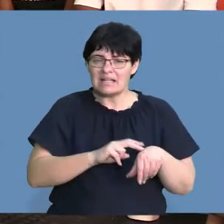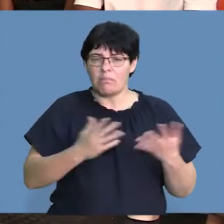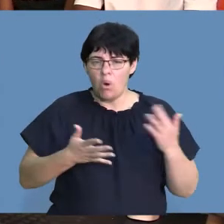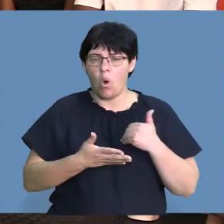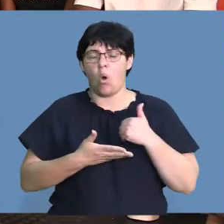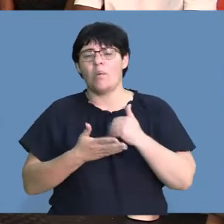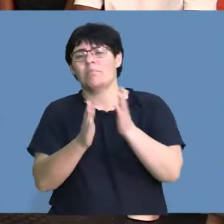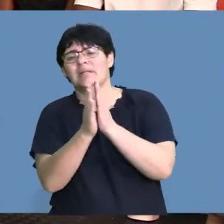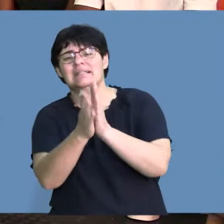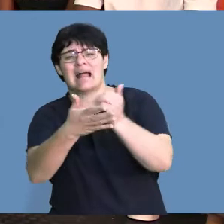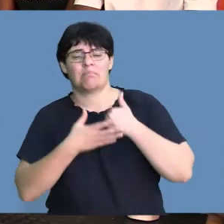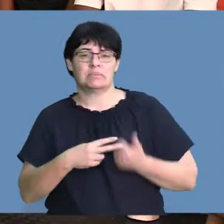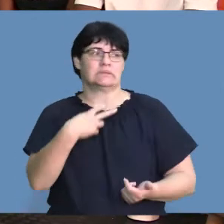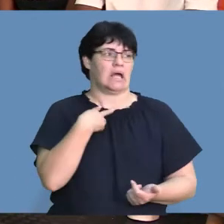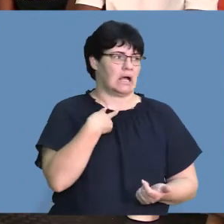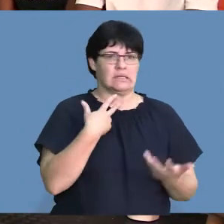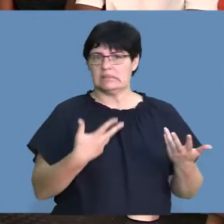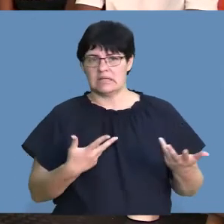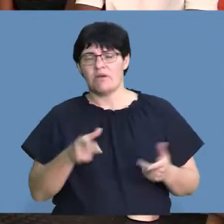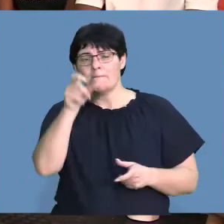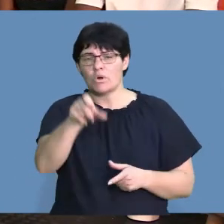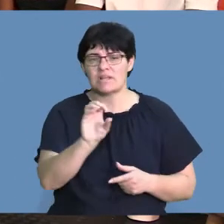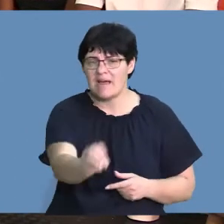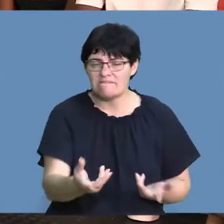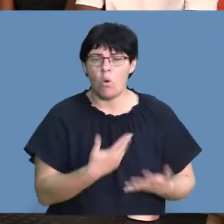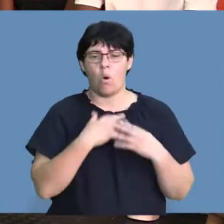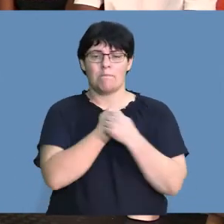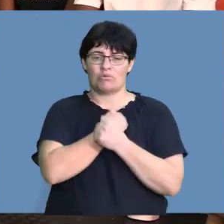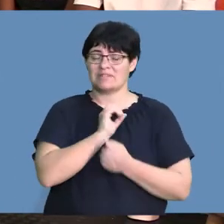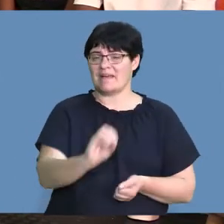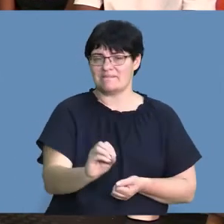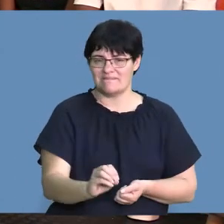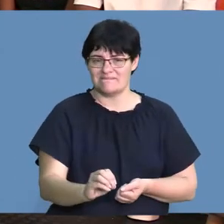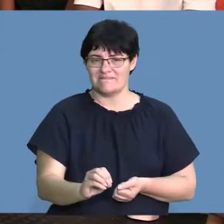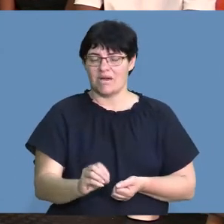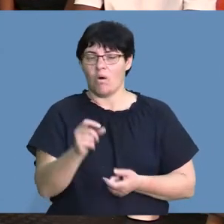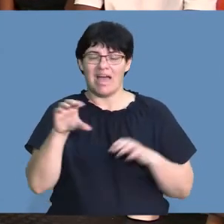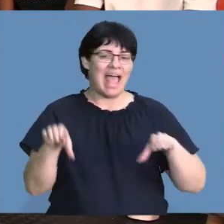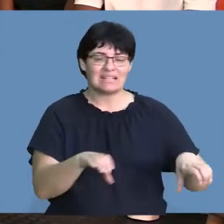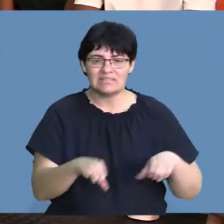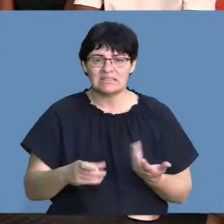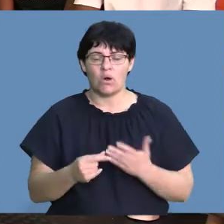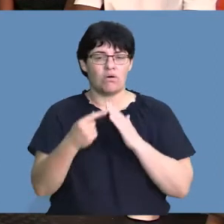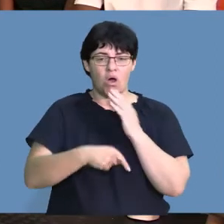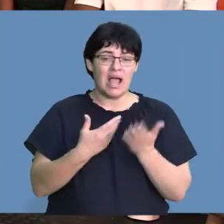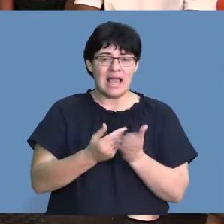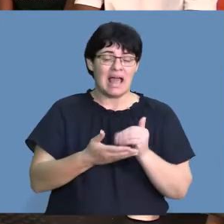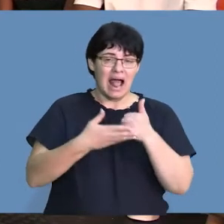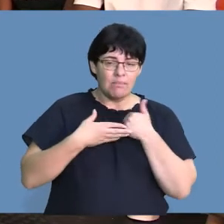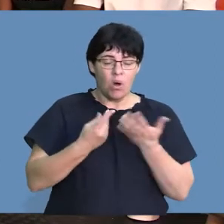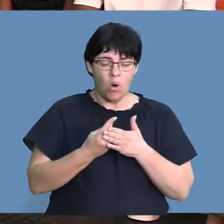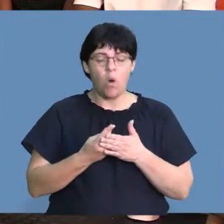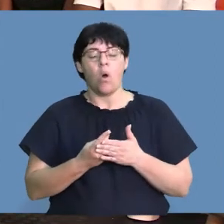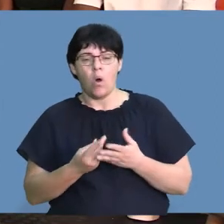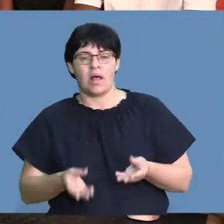help. So don't feel that you're stuck. If you do have a guardian, if you do have a parent, or any extra activity or curriculum that could help you get